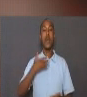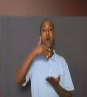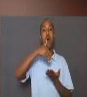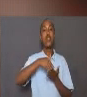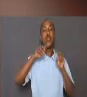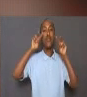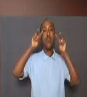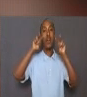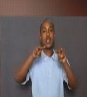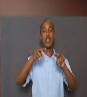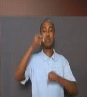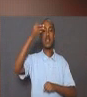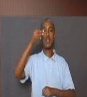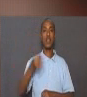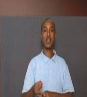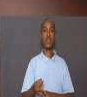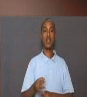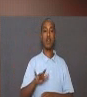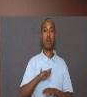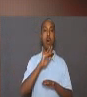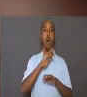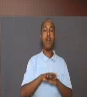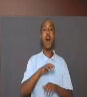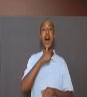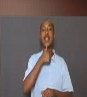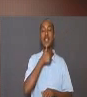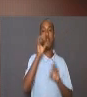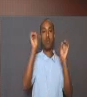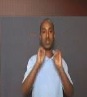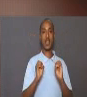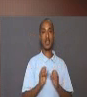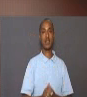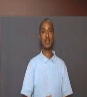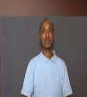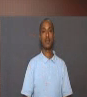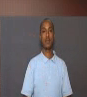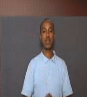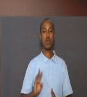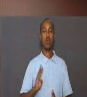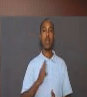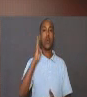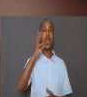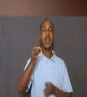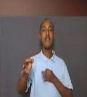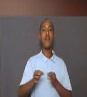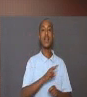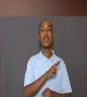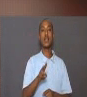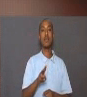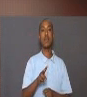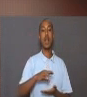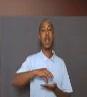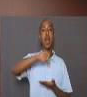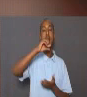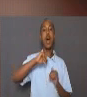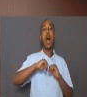also focus specifically on acidic oxides. We will define them and learn